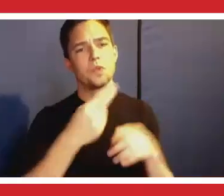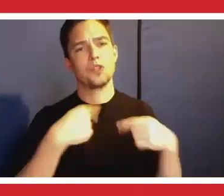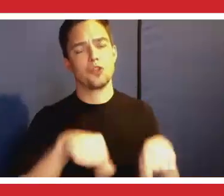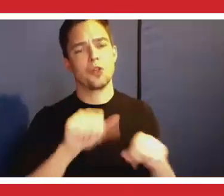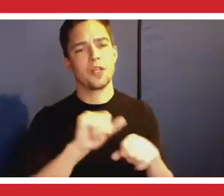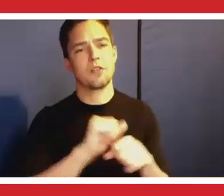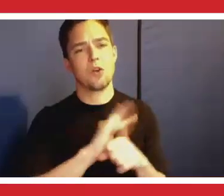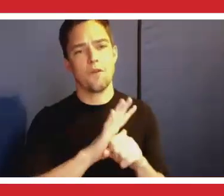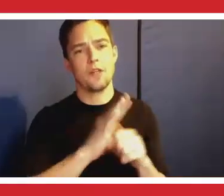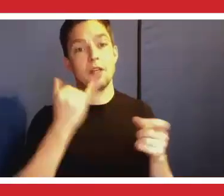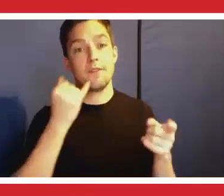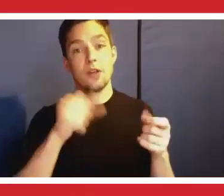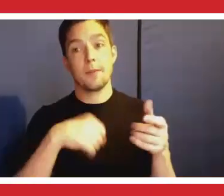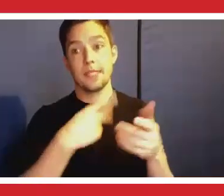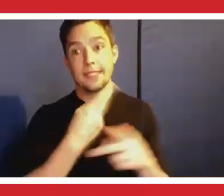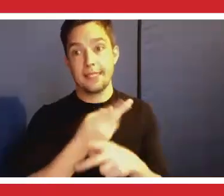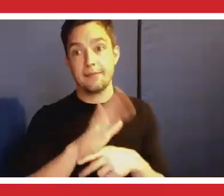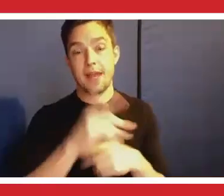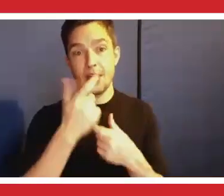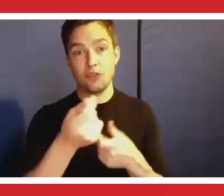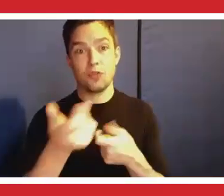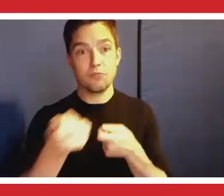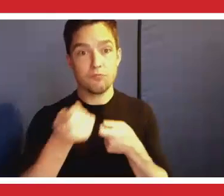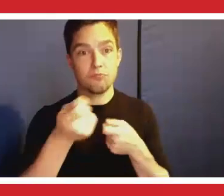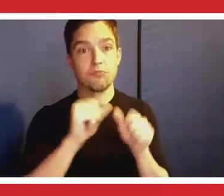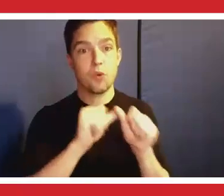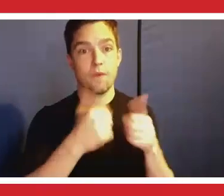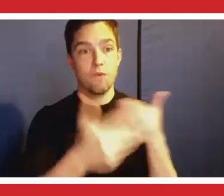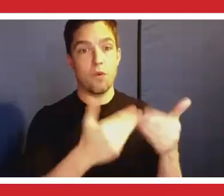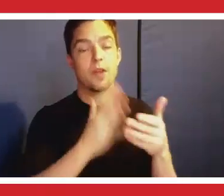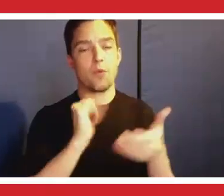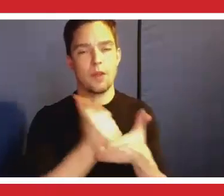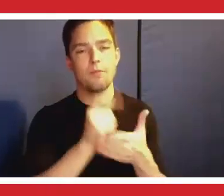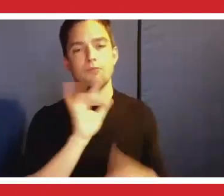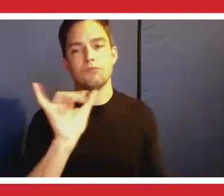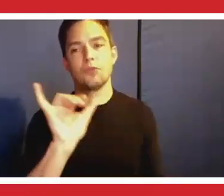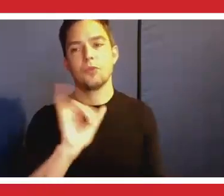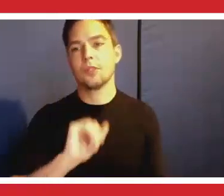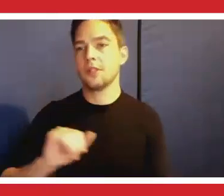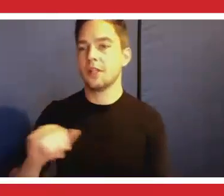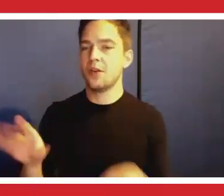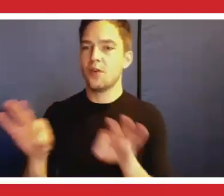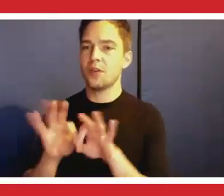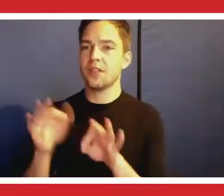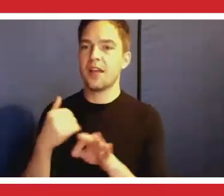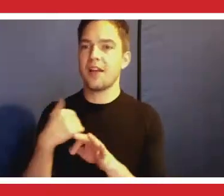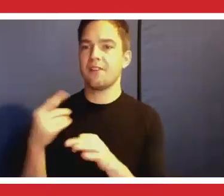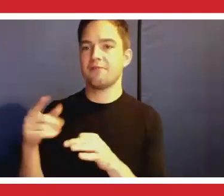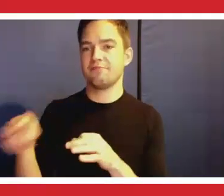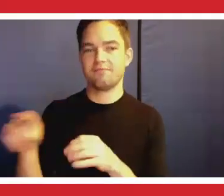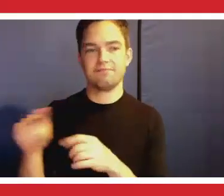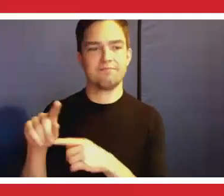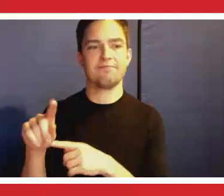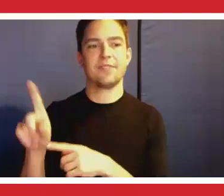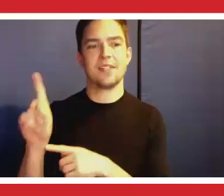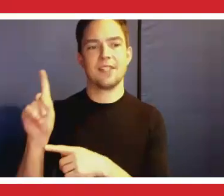we can keep that ethos going forward, that will also really help. Thank you. It was worth having the 1B. Thank you, Ania.